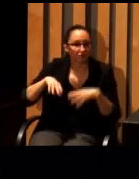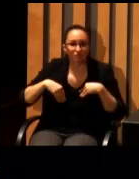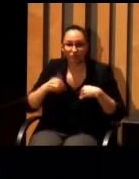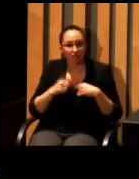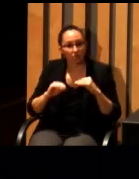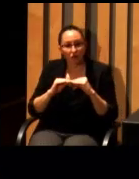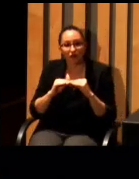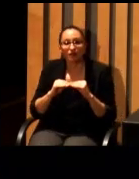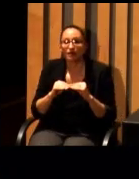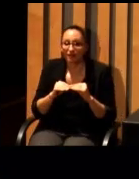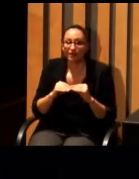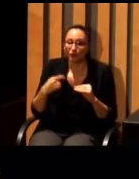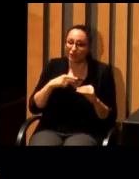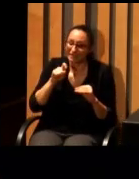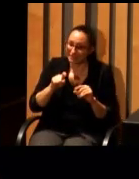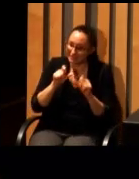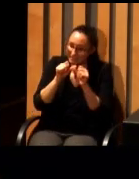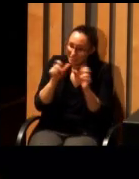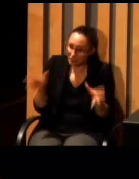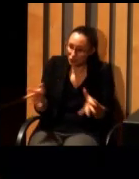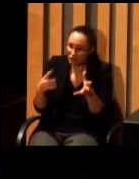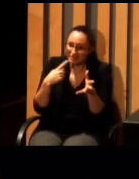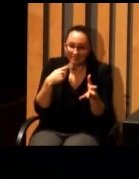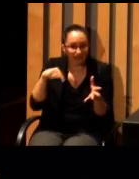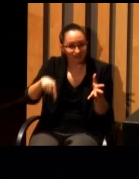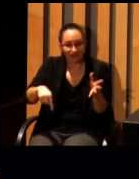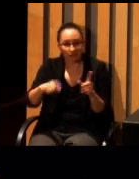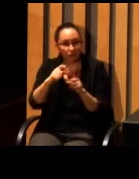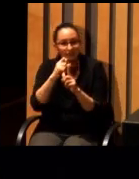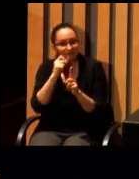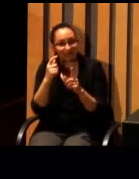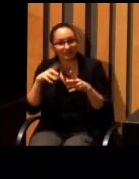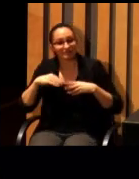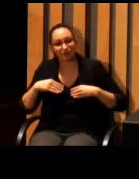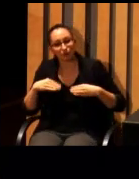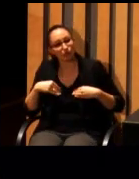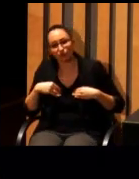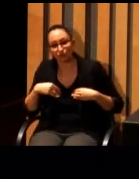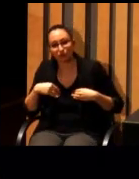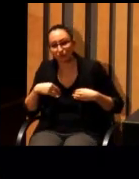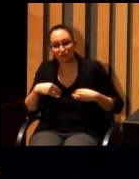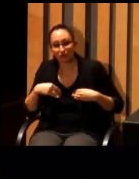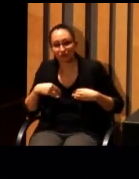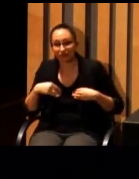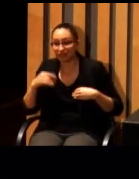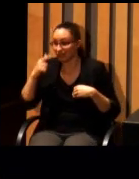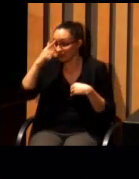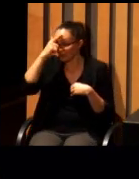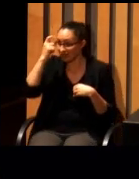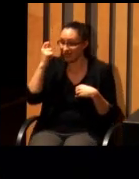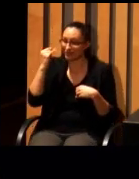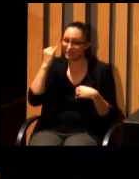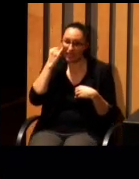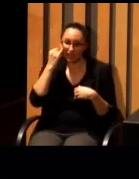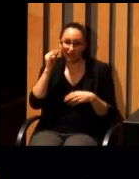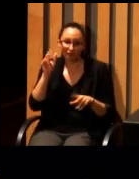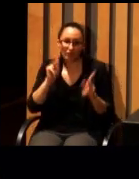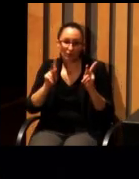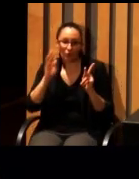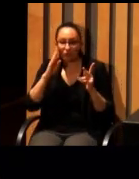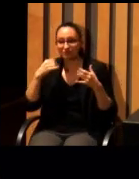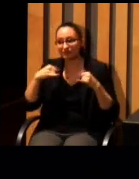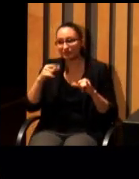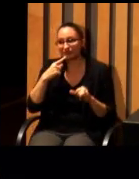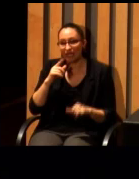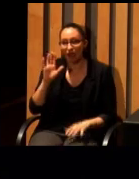need to continue to push towards, is to make it unacceptable, because as long as folks sort of wink and blink and give it permission